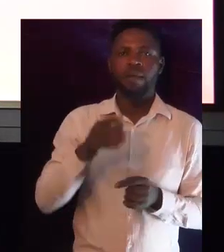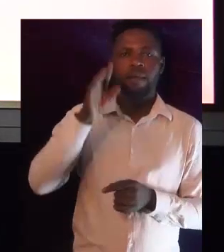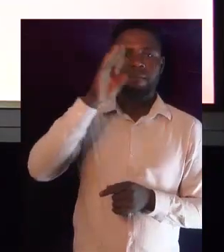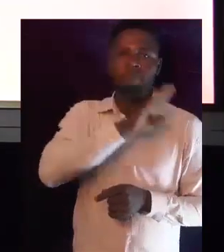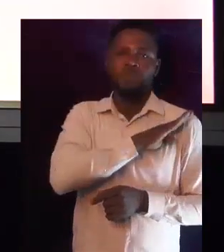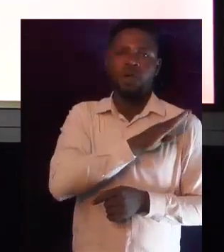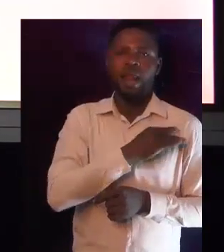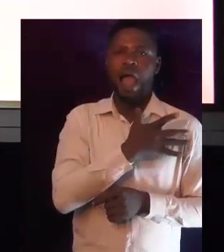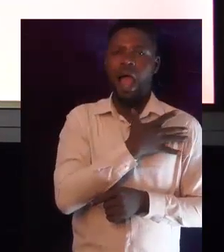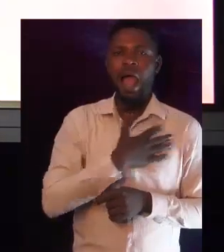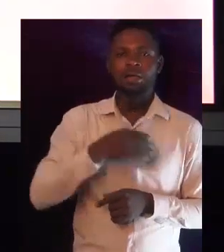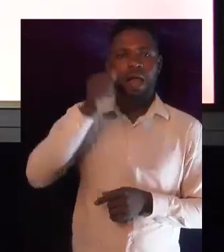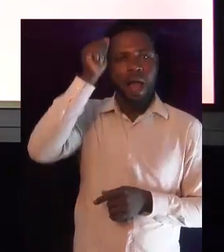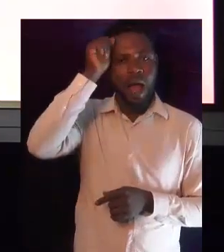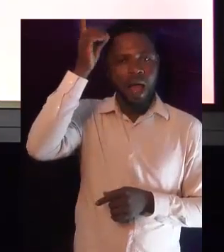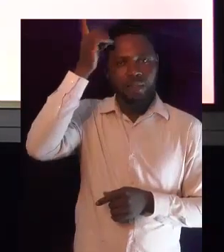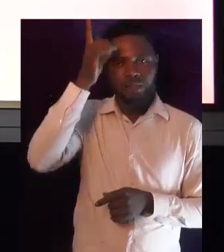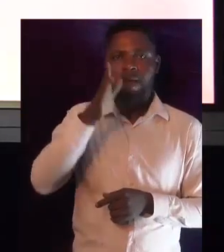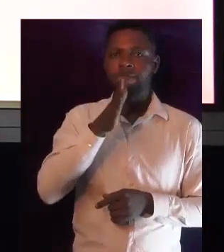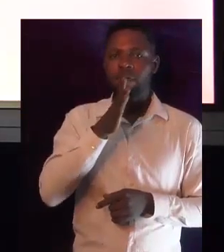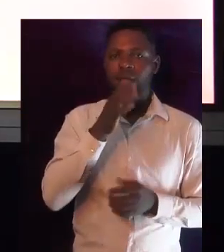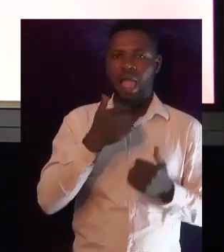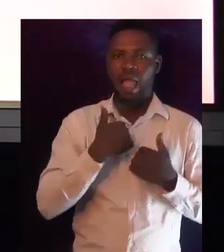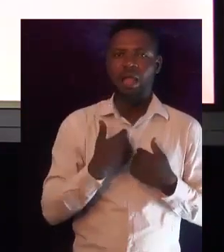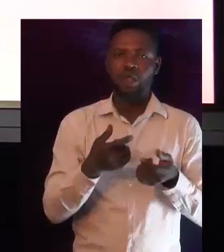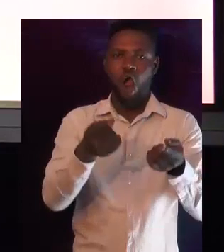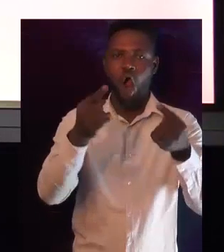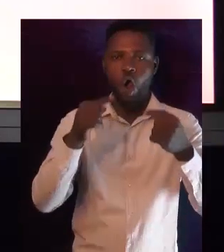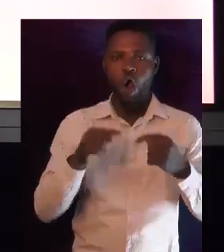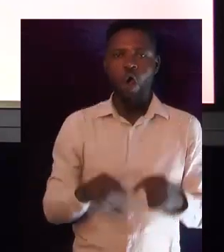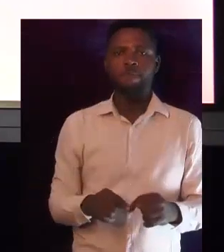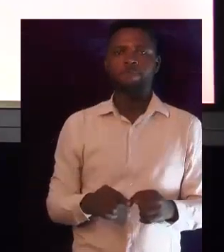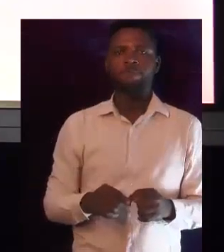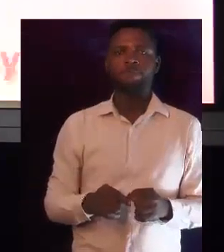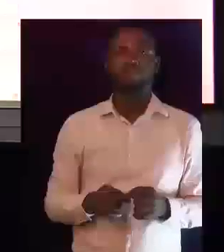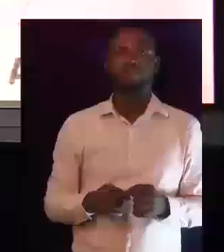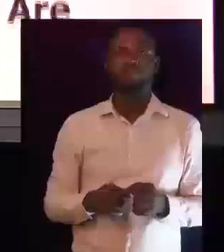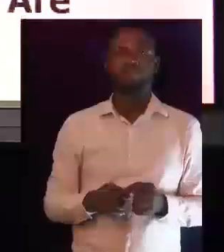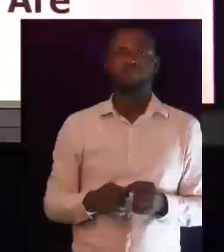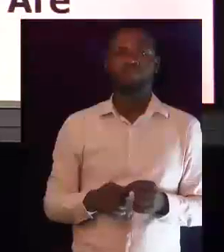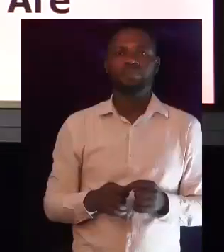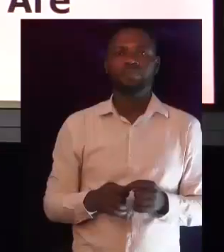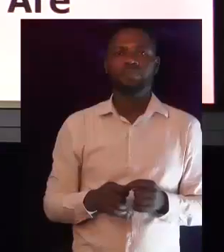Biola and Ade's mother, their mother has come.